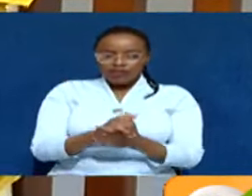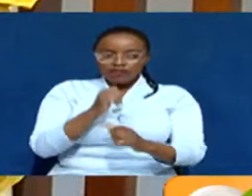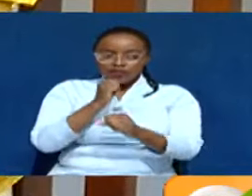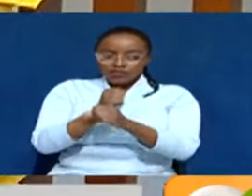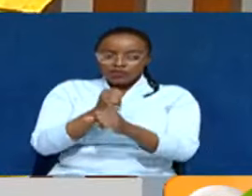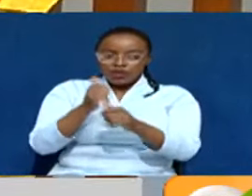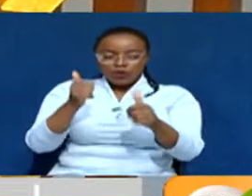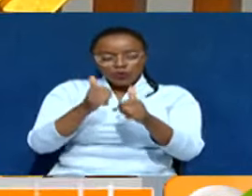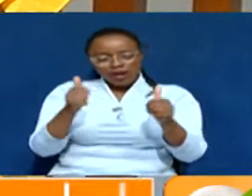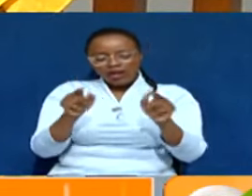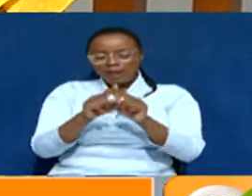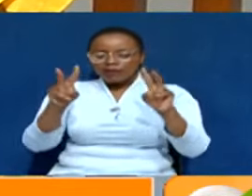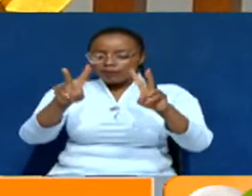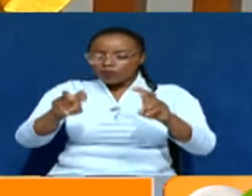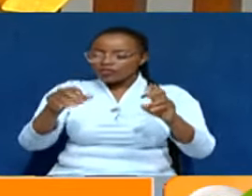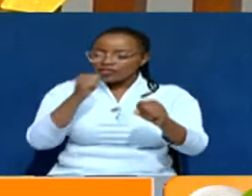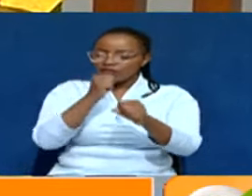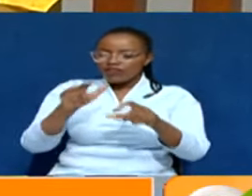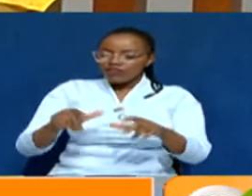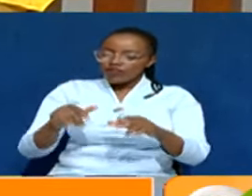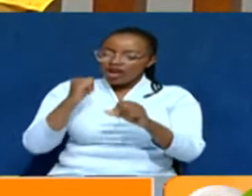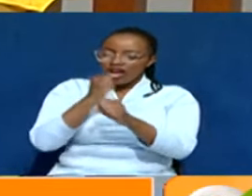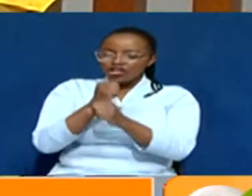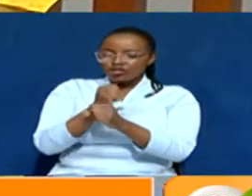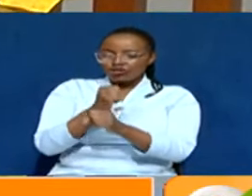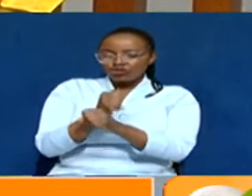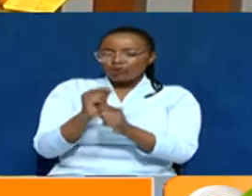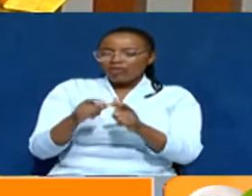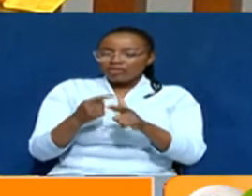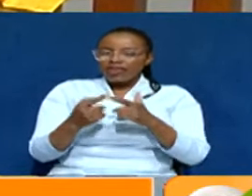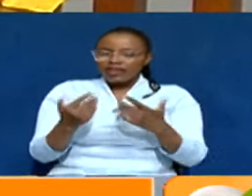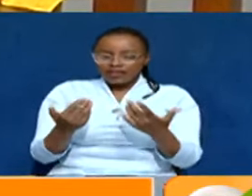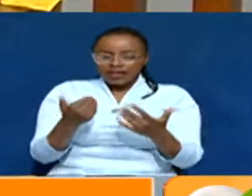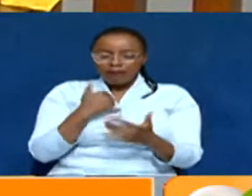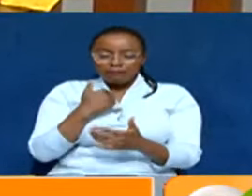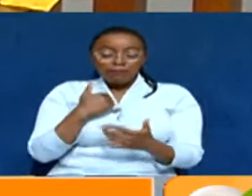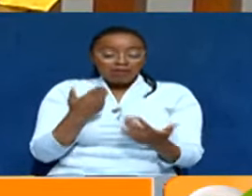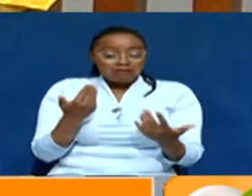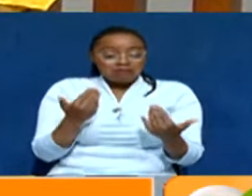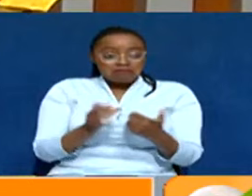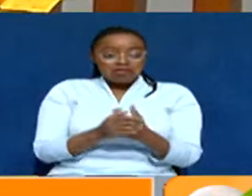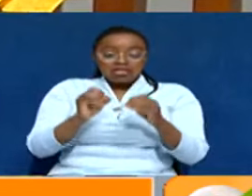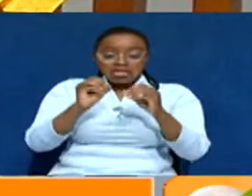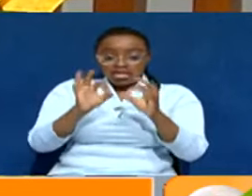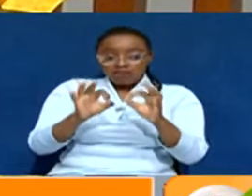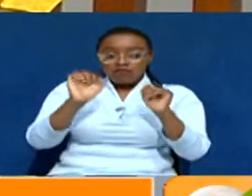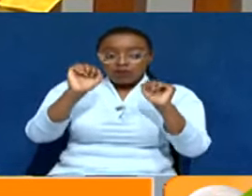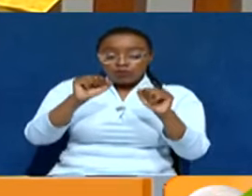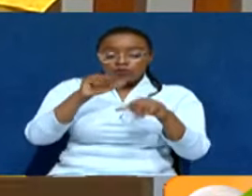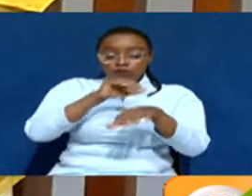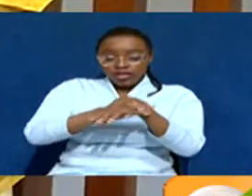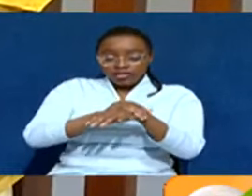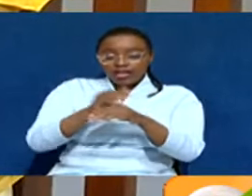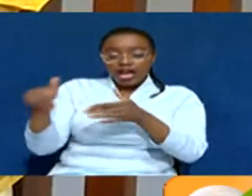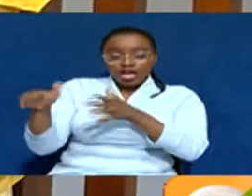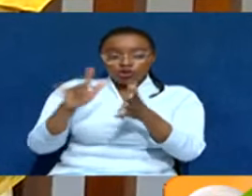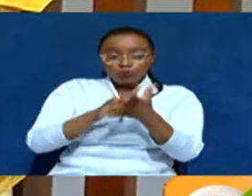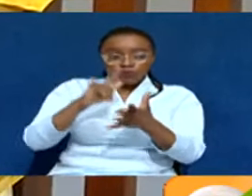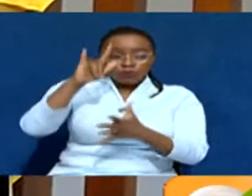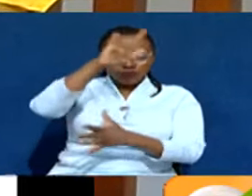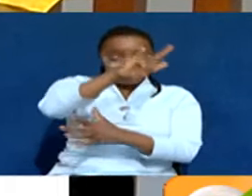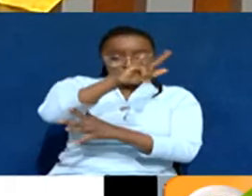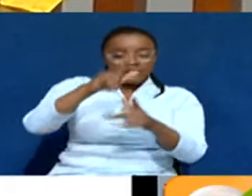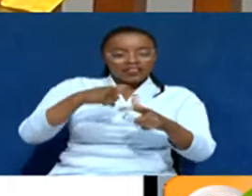well. I was looking for a job. I didn't get a job. And then I was like, if I could ever get a chance to go outside, I